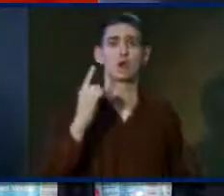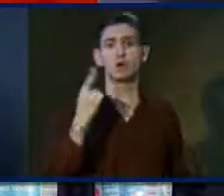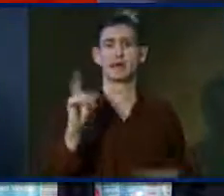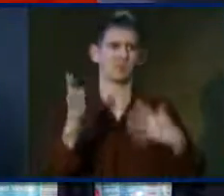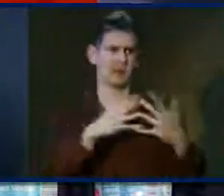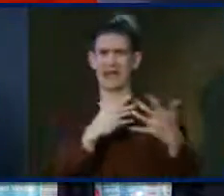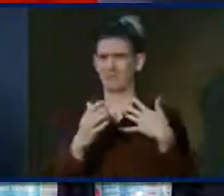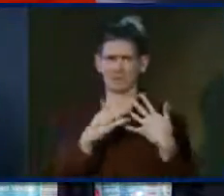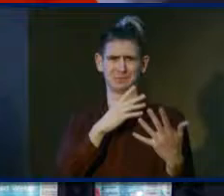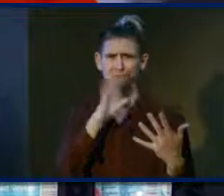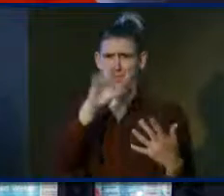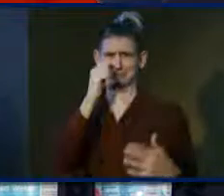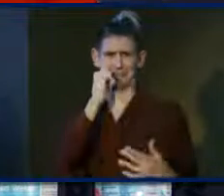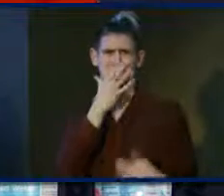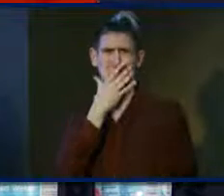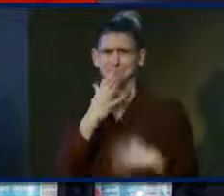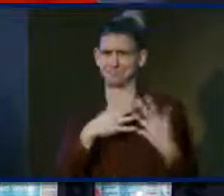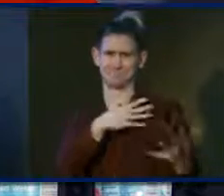there protesting